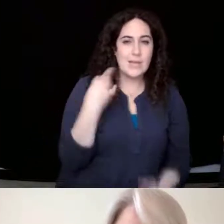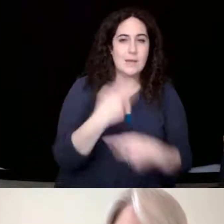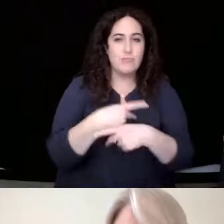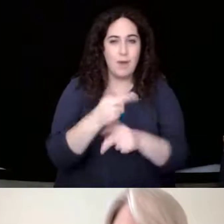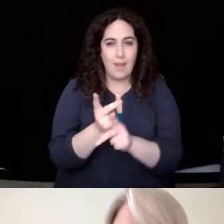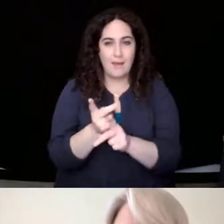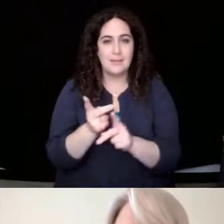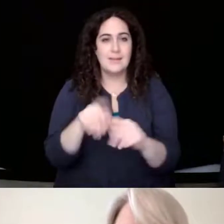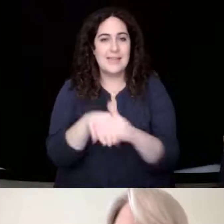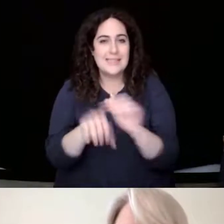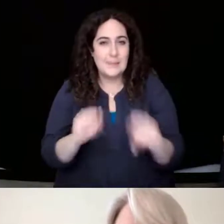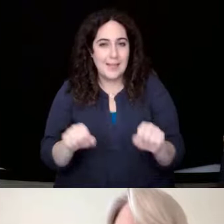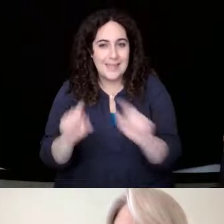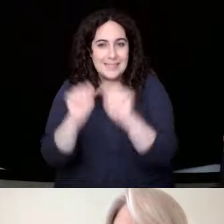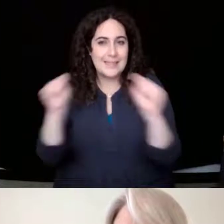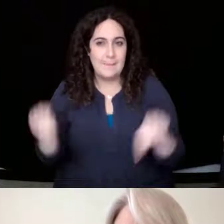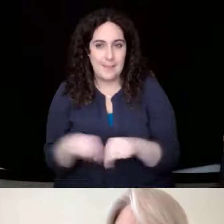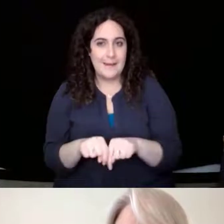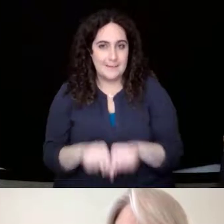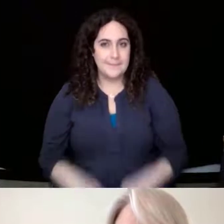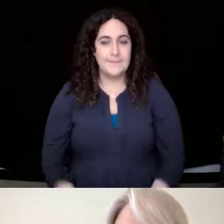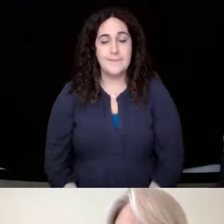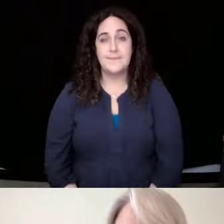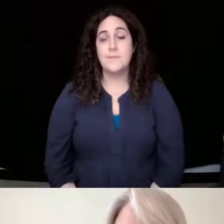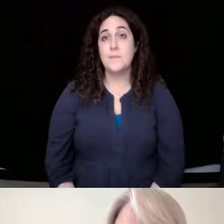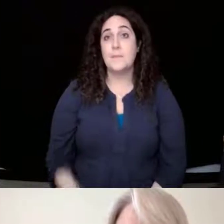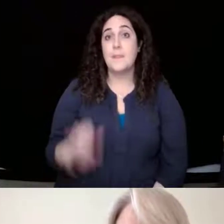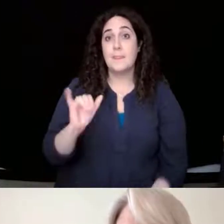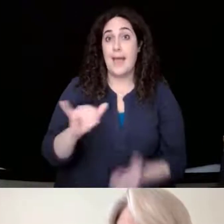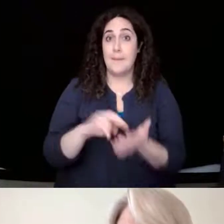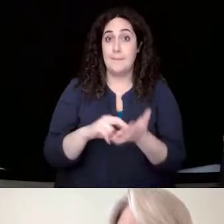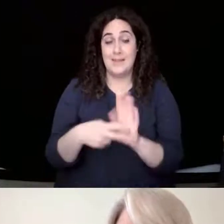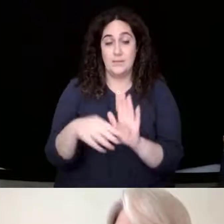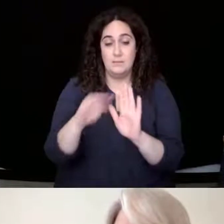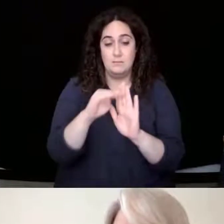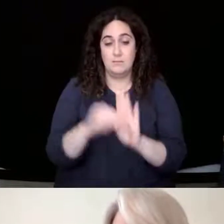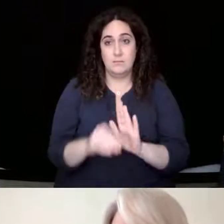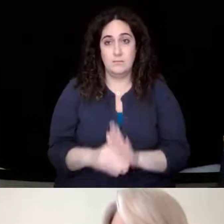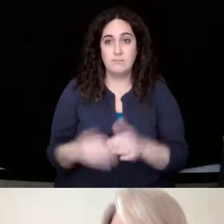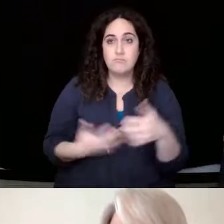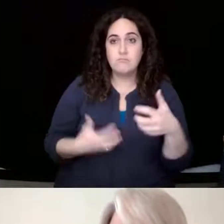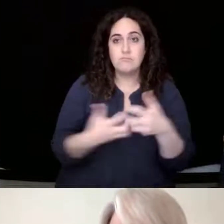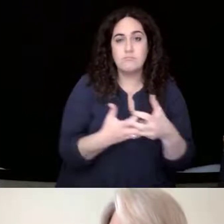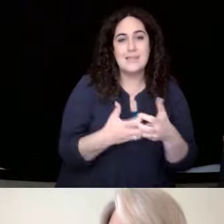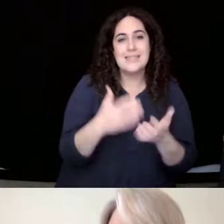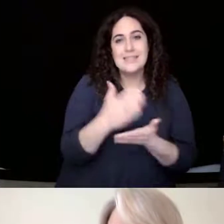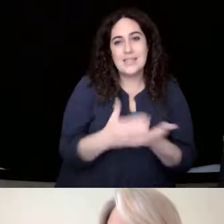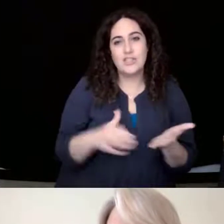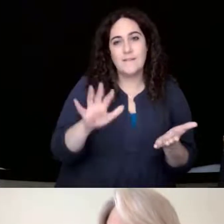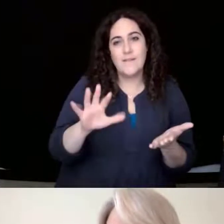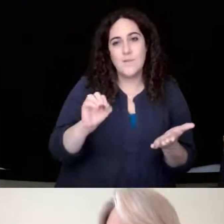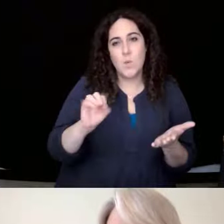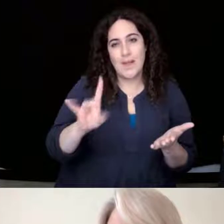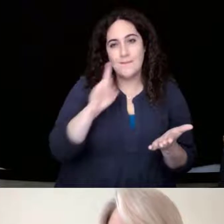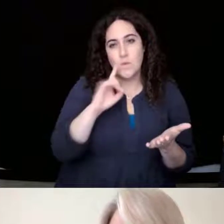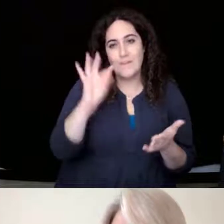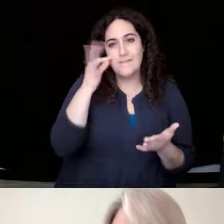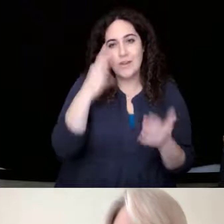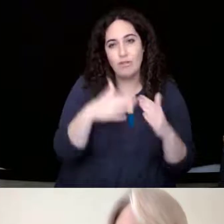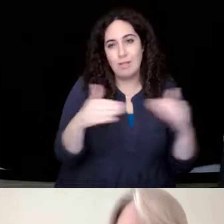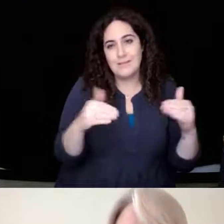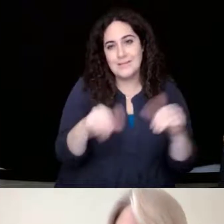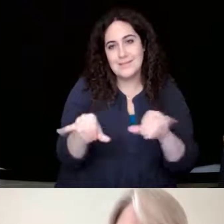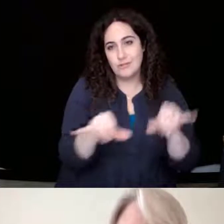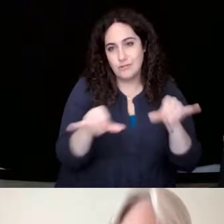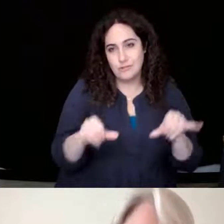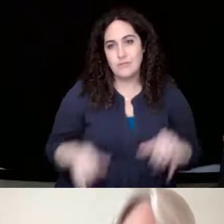template is available, which documents compliance with Section 508 of the federal standards. And then what